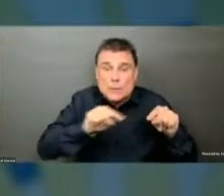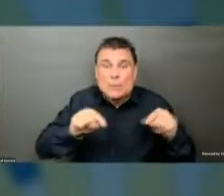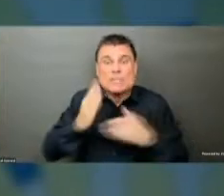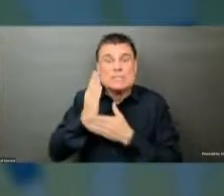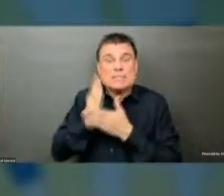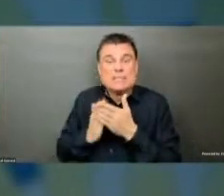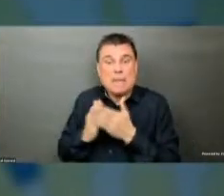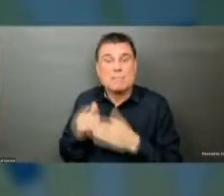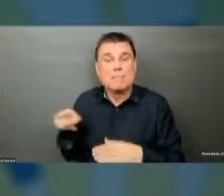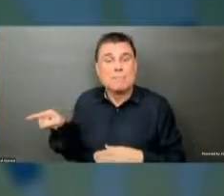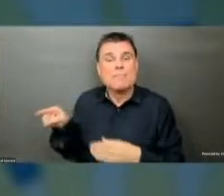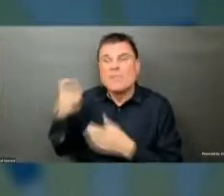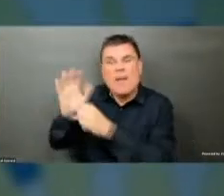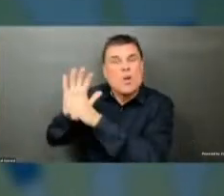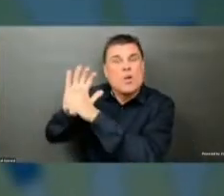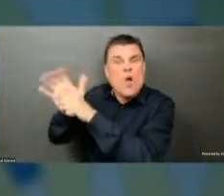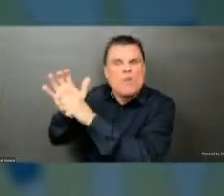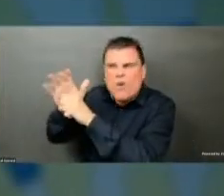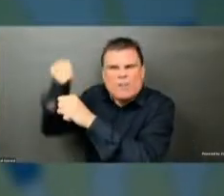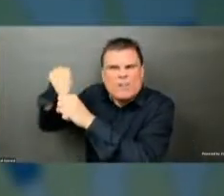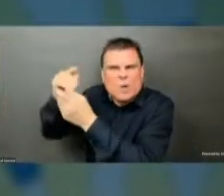of illness, and that is very worrisome.